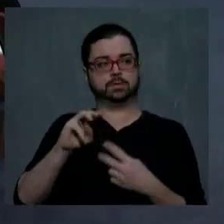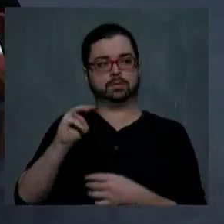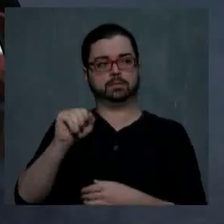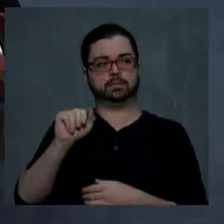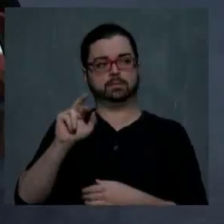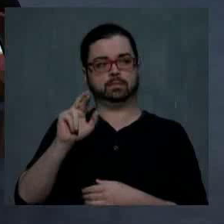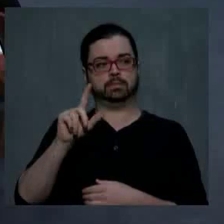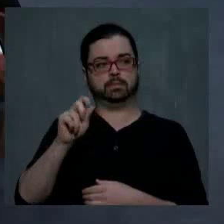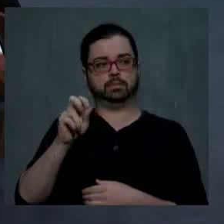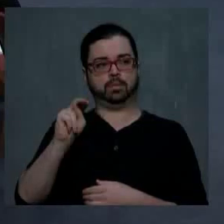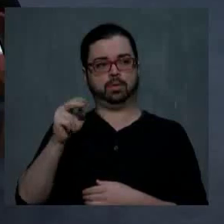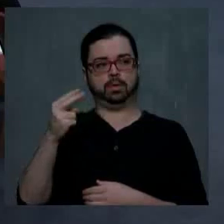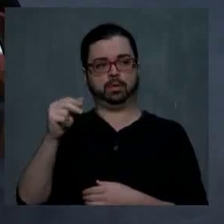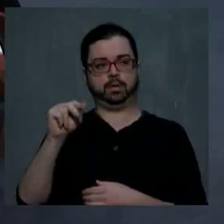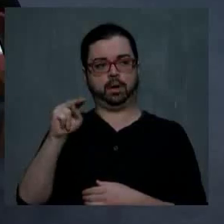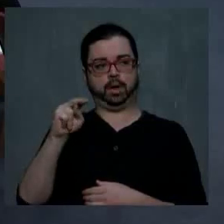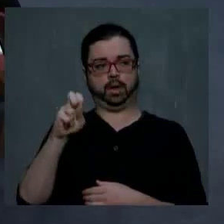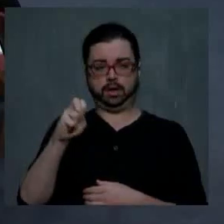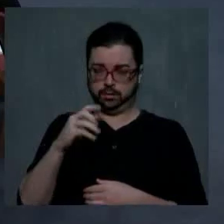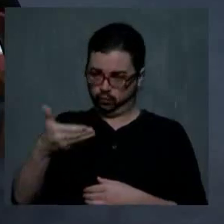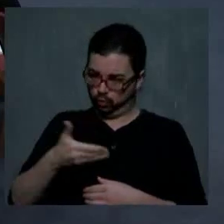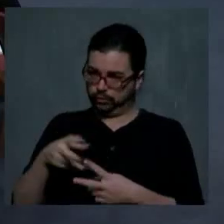looking forward to seeing you. And